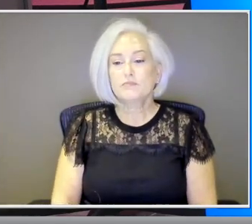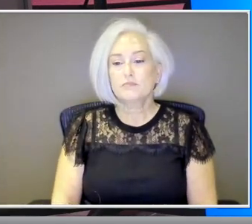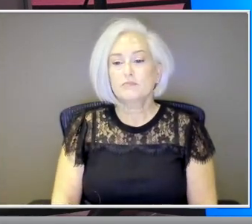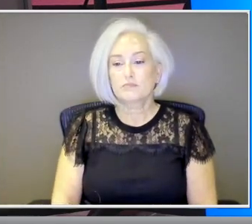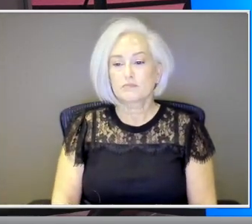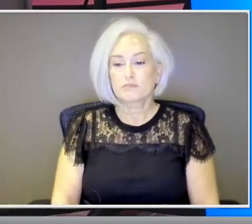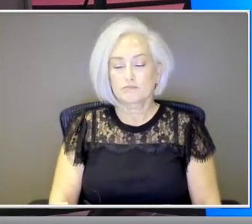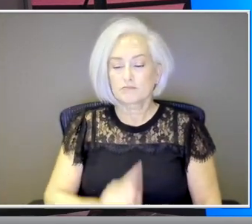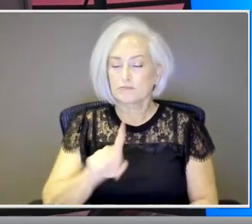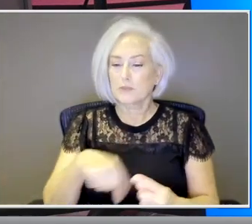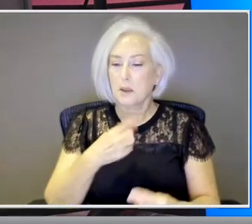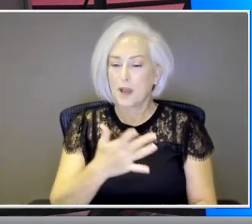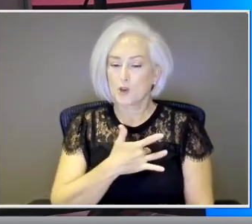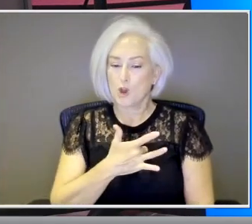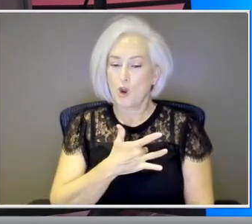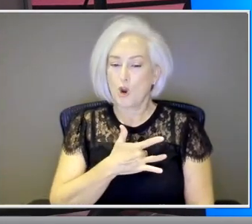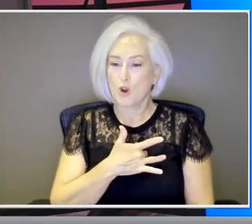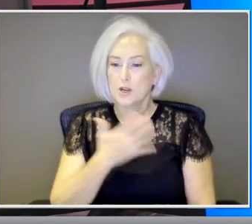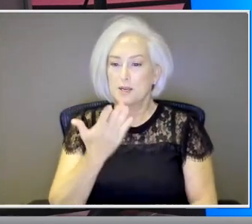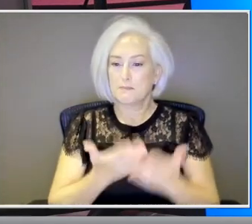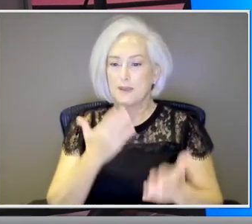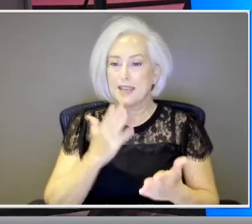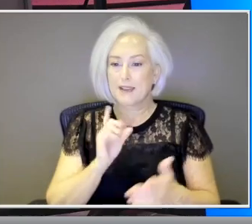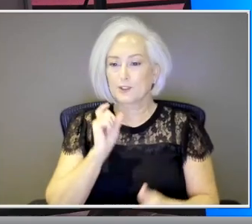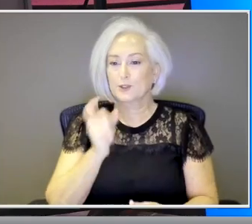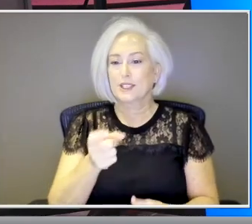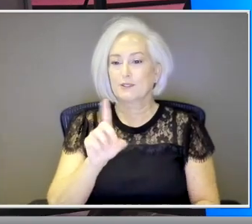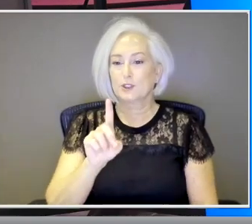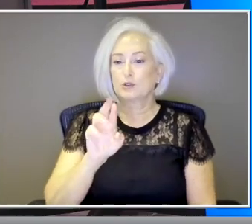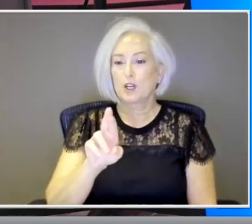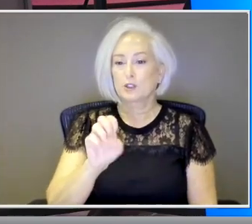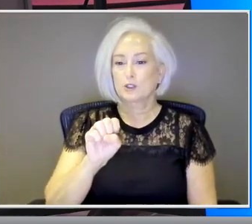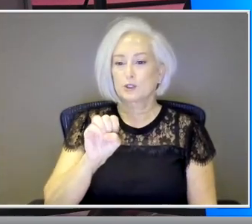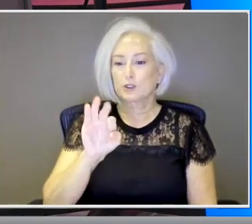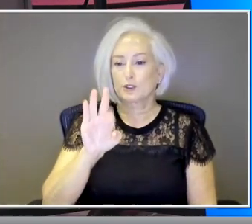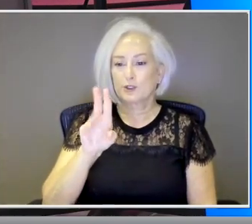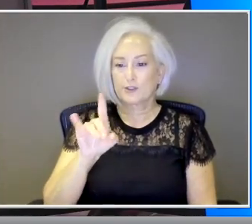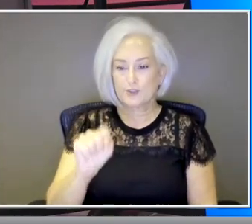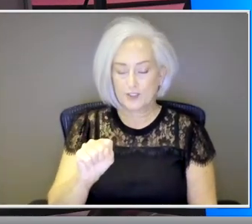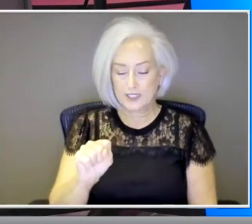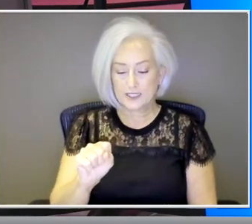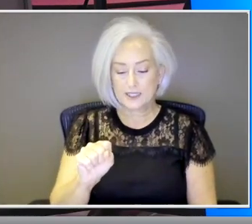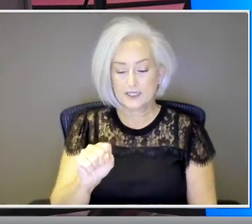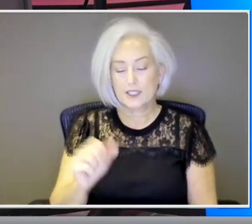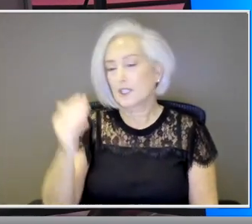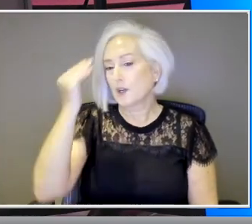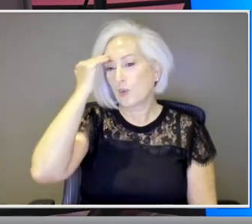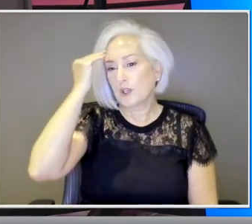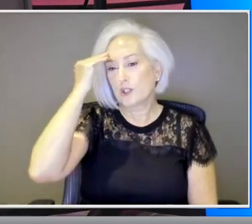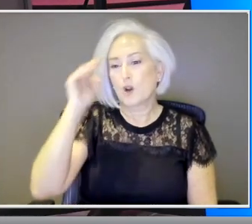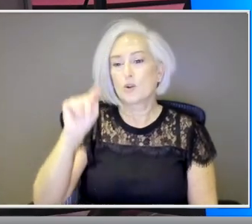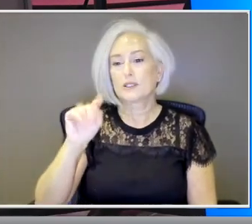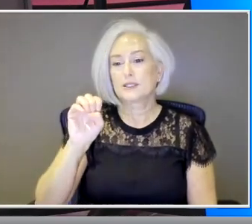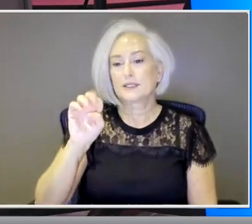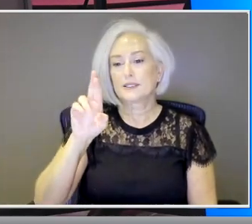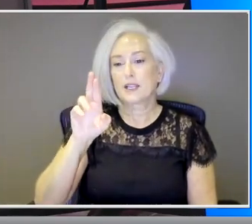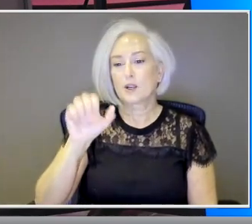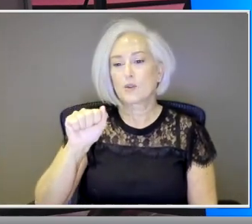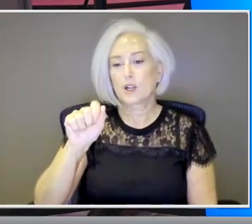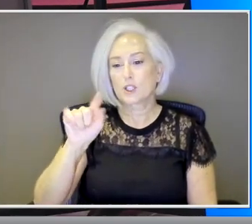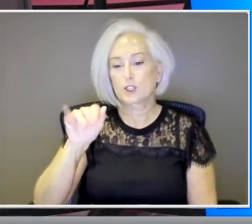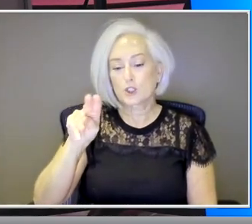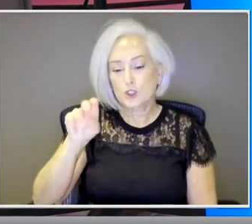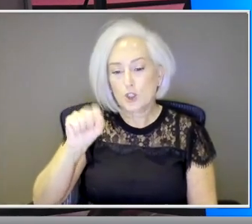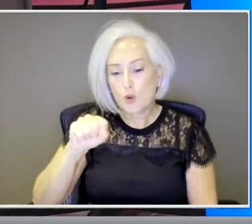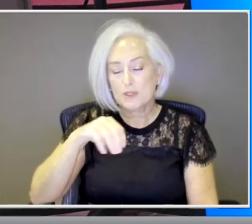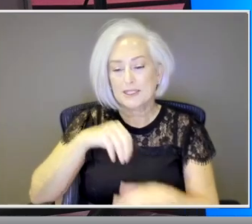the heart, so we may have to give this one to Dr. Surface. He writes, we know that teratomas are often found in the ovaries, but is it possible